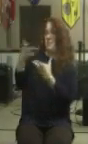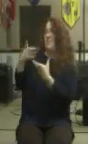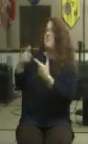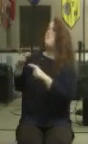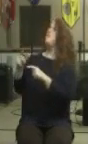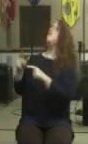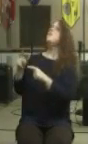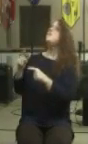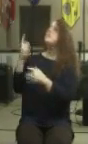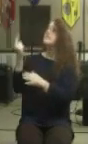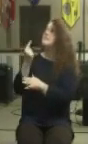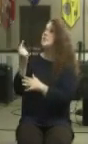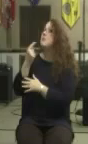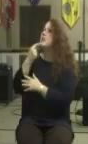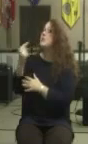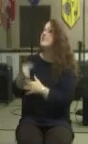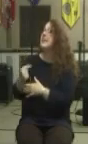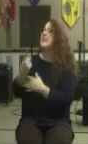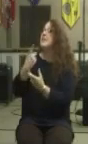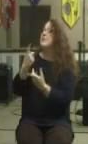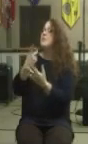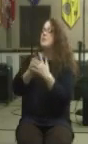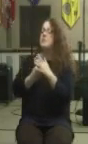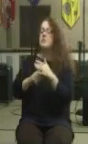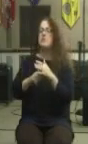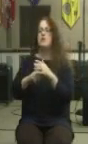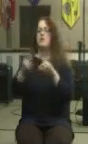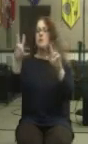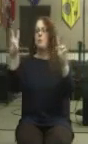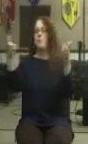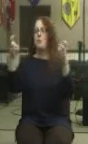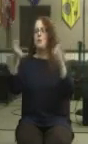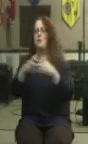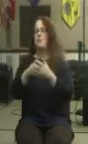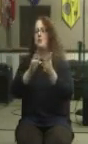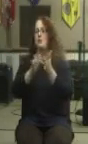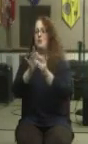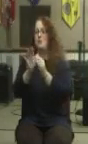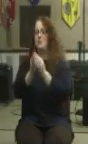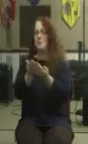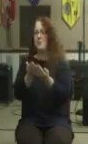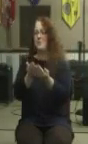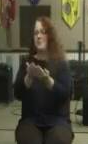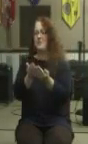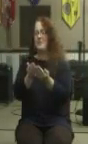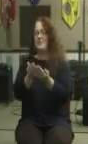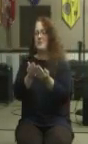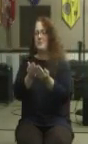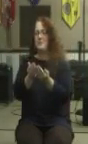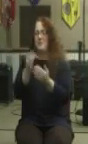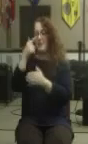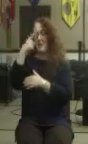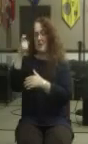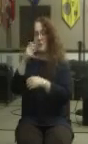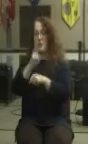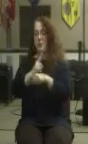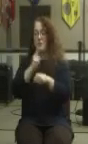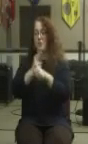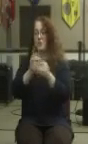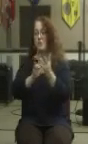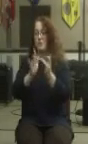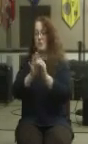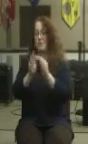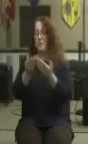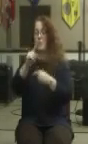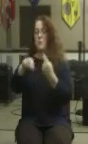even think that you won't allow me to go into something you said. And we begin to quote scriptures. You know, because we can